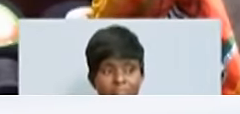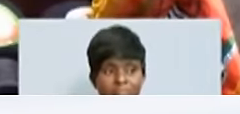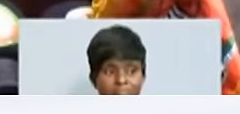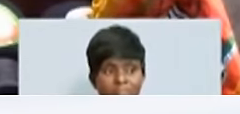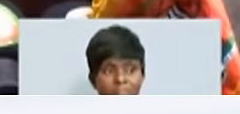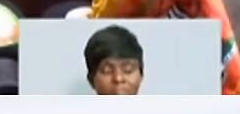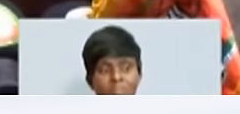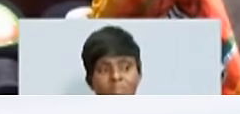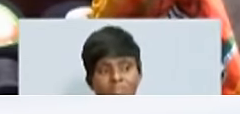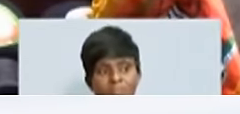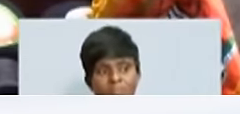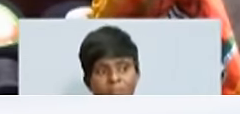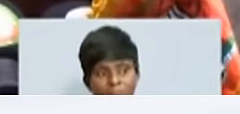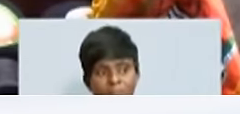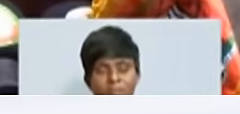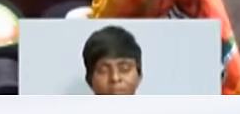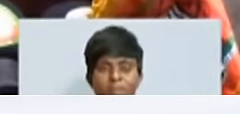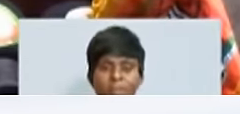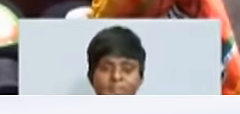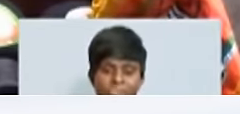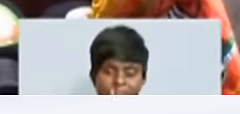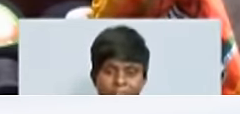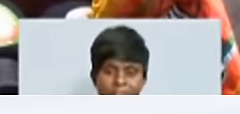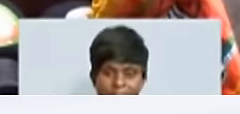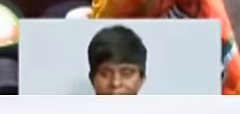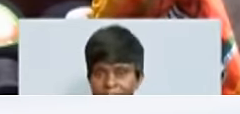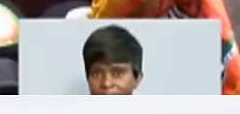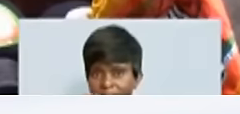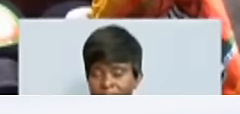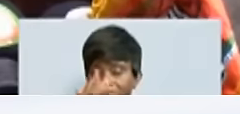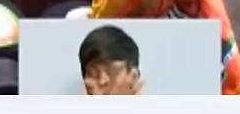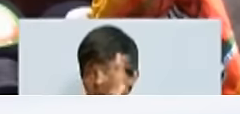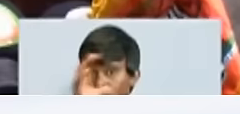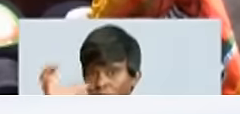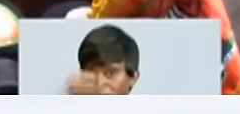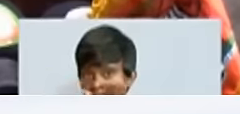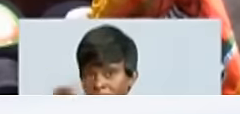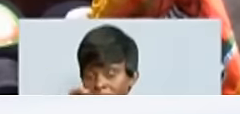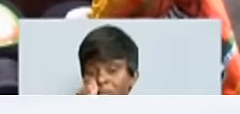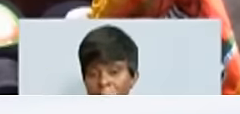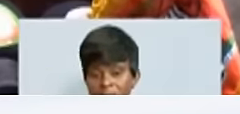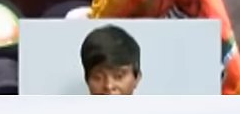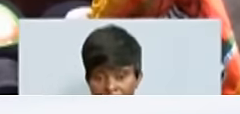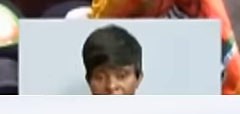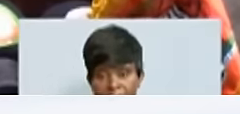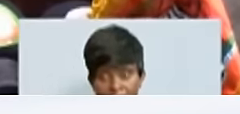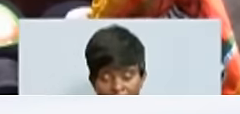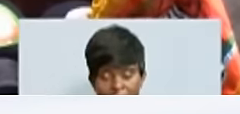domesticated, Madam Speaker, and those in the world. It's part of our assets.